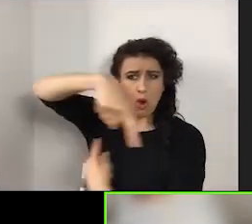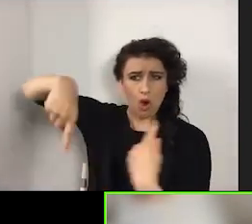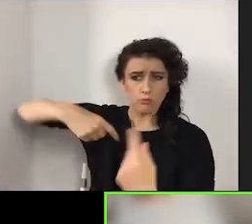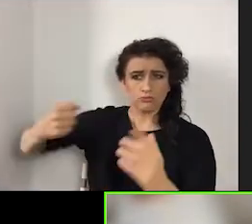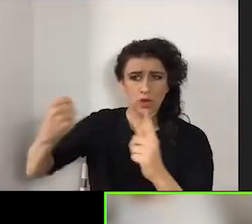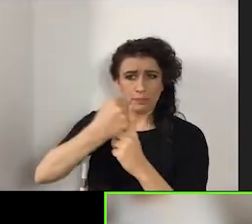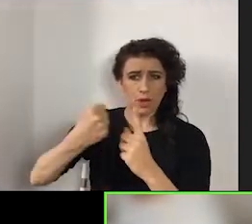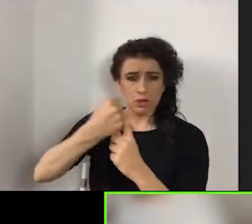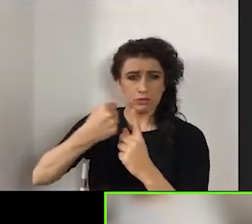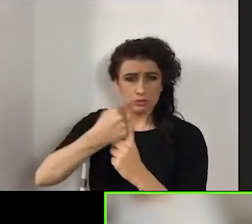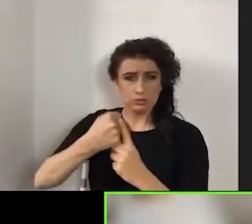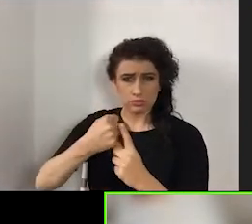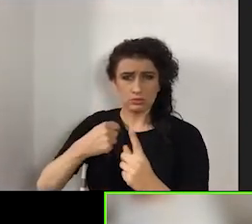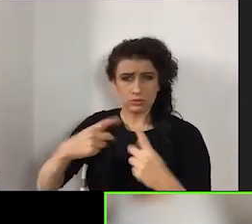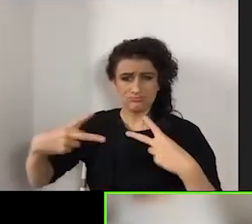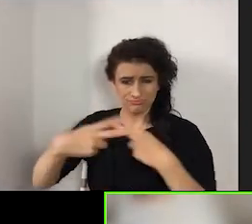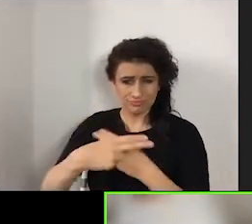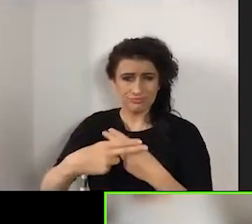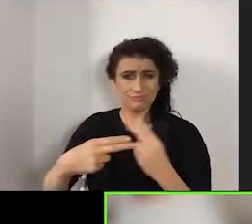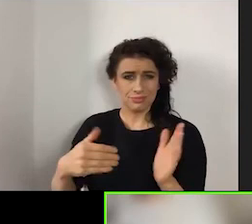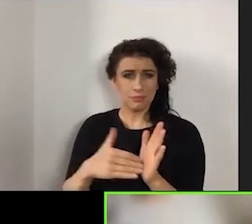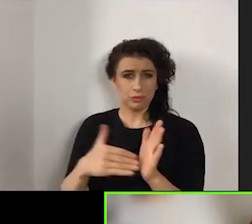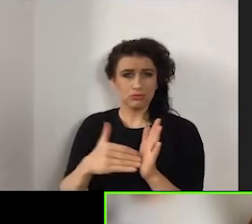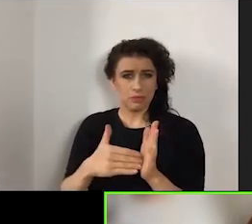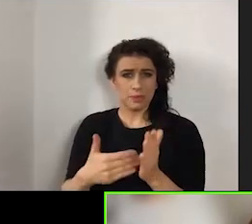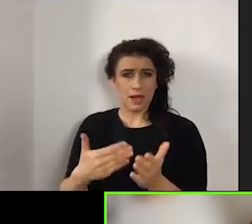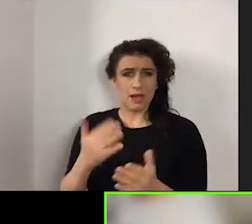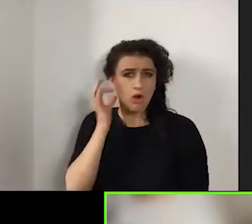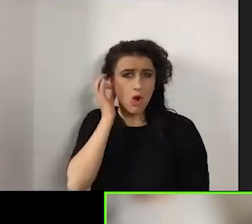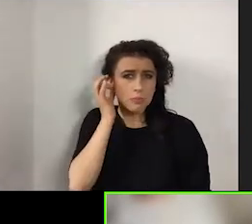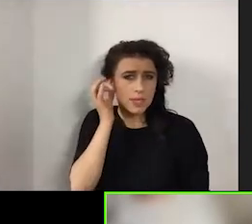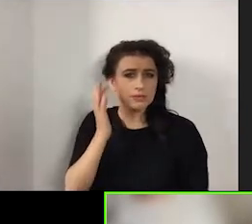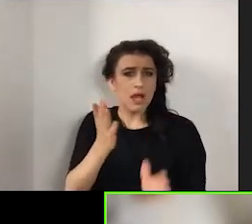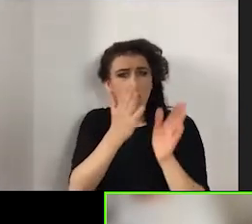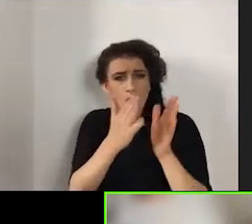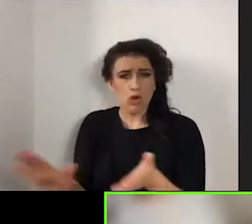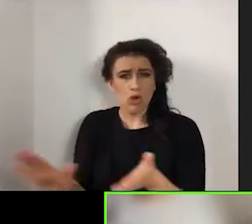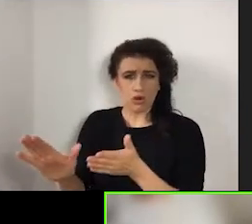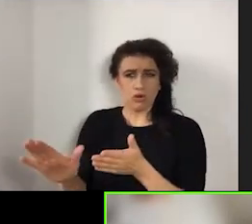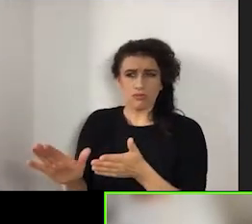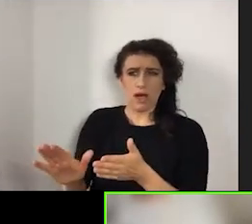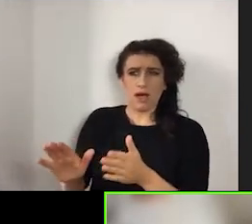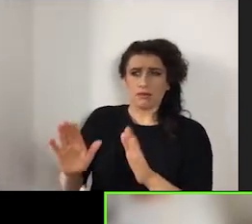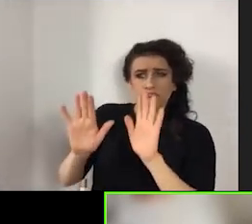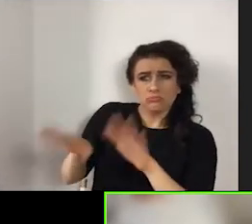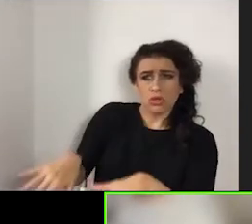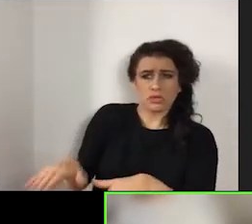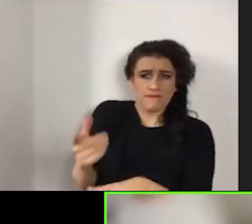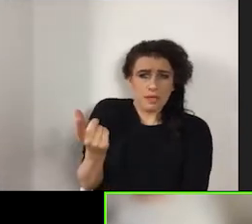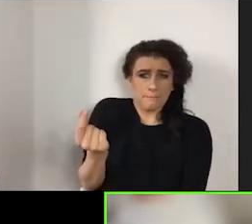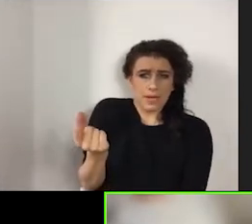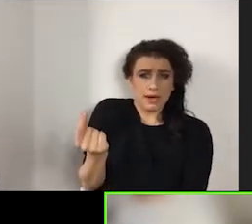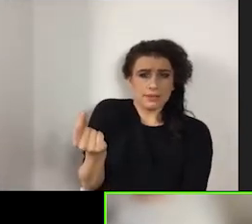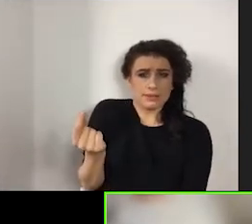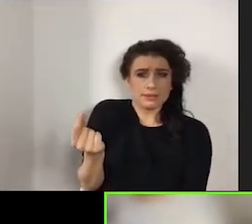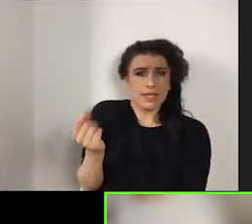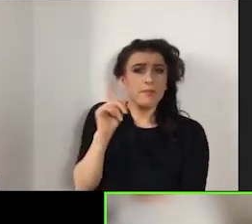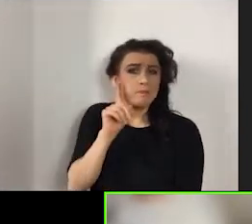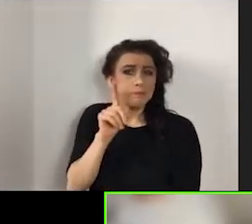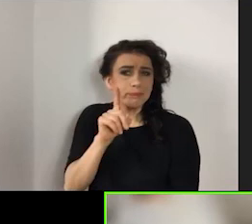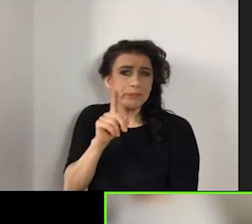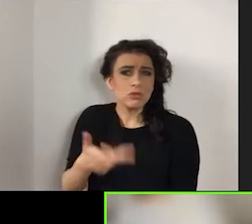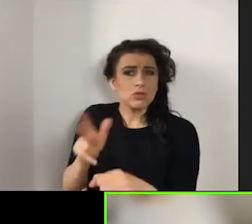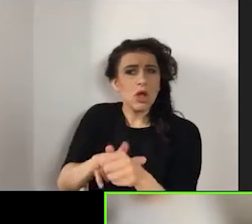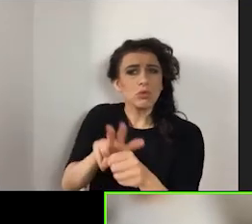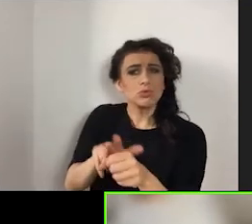their abusive husbands or partners and start a venture, a small venture. So we provide with technical support, and we